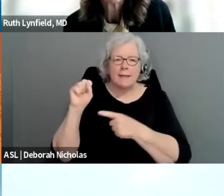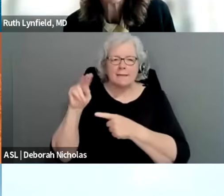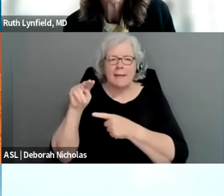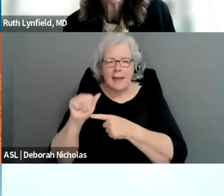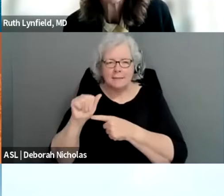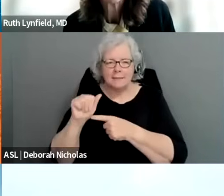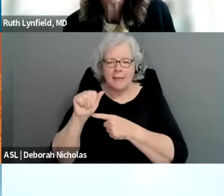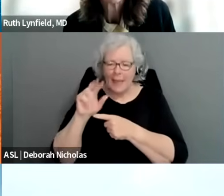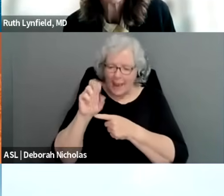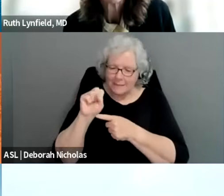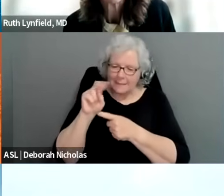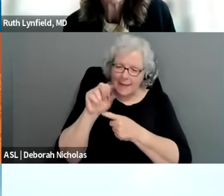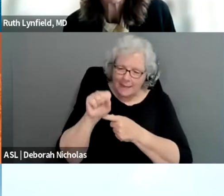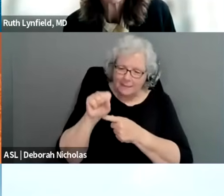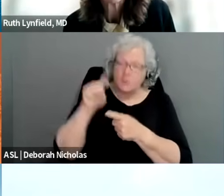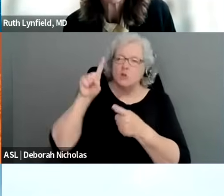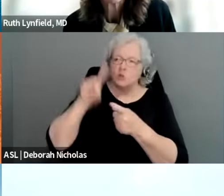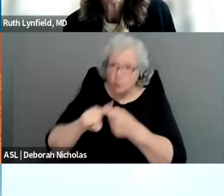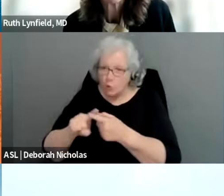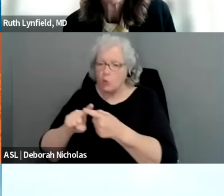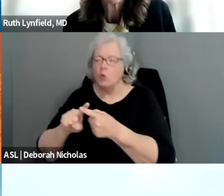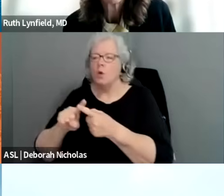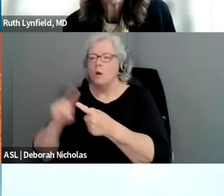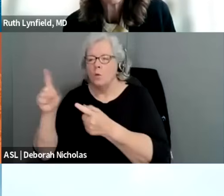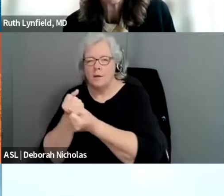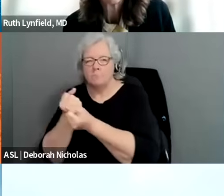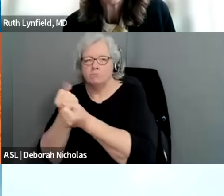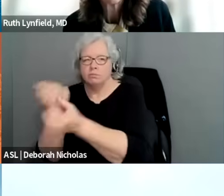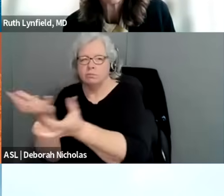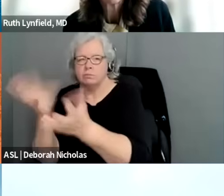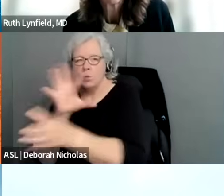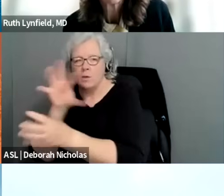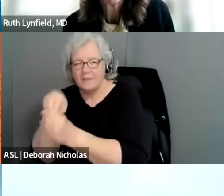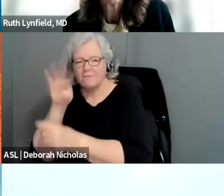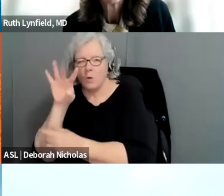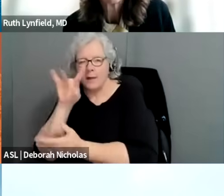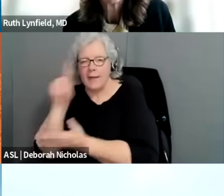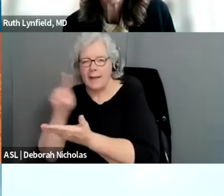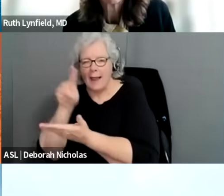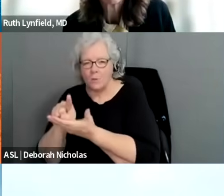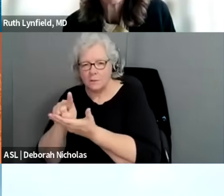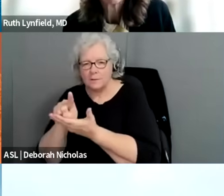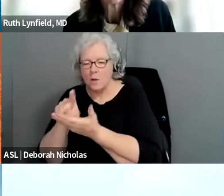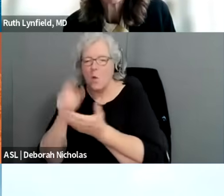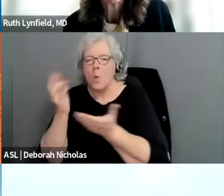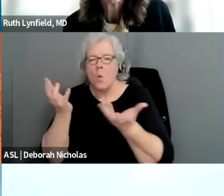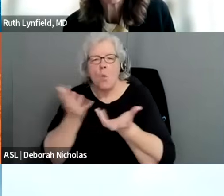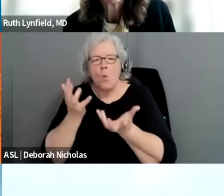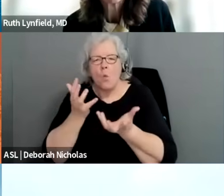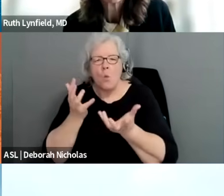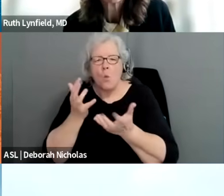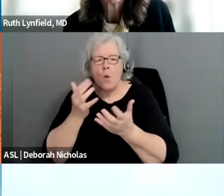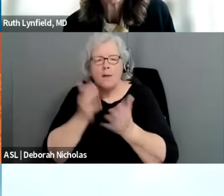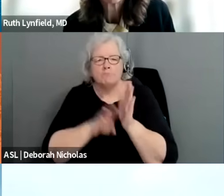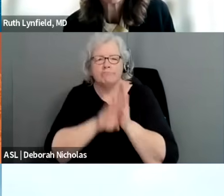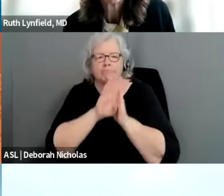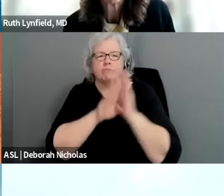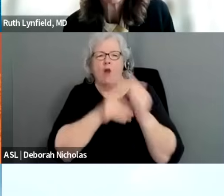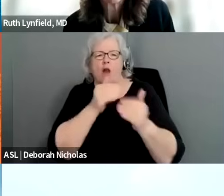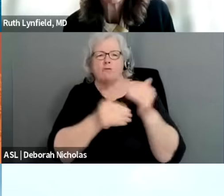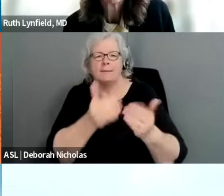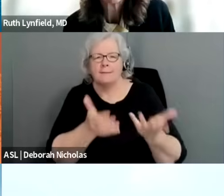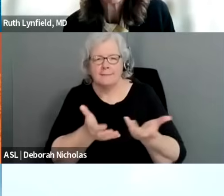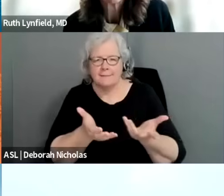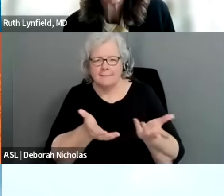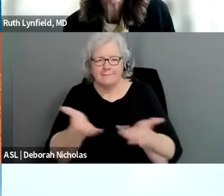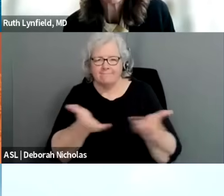get dispensed within 48 hours. Can you tell us a little bit more about some of the progress we've made there? Yeah, it's a great point. We face